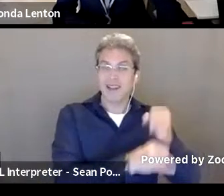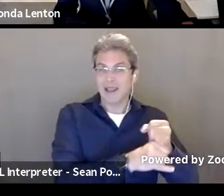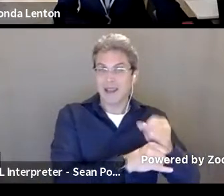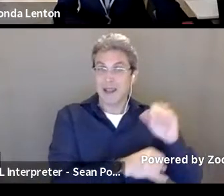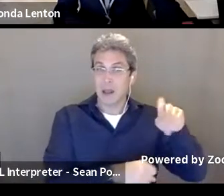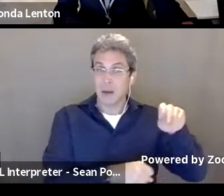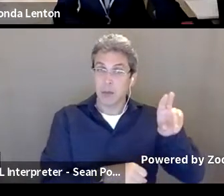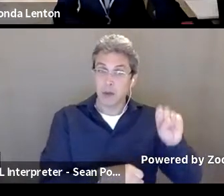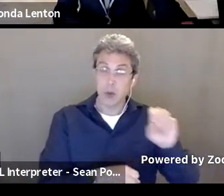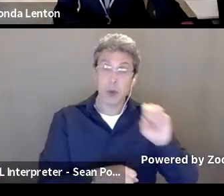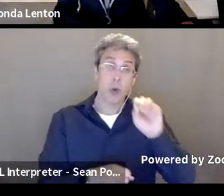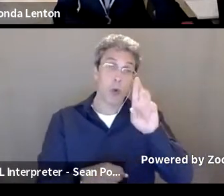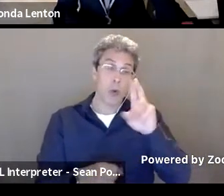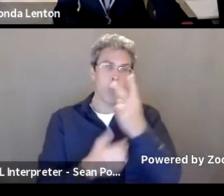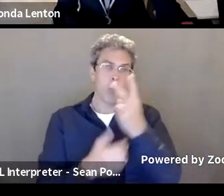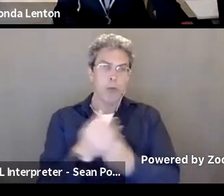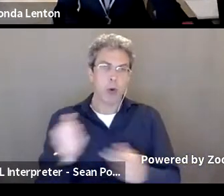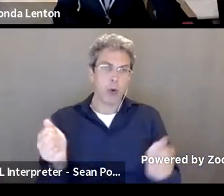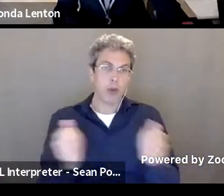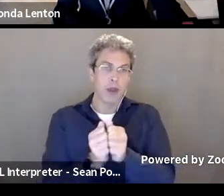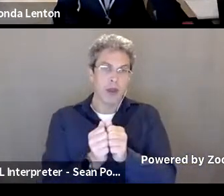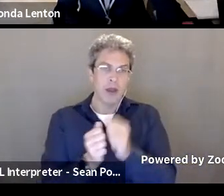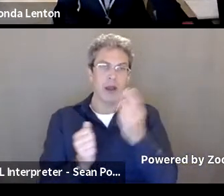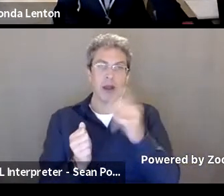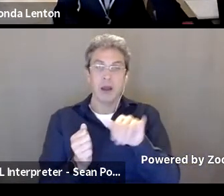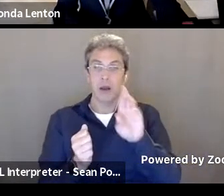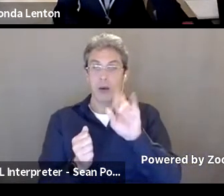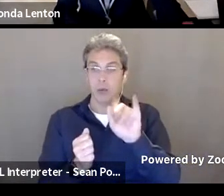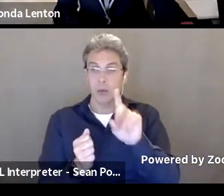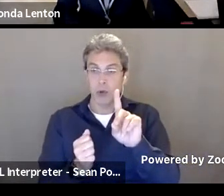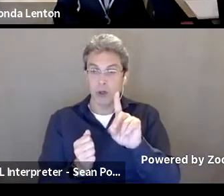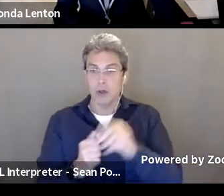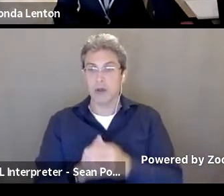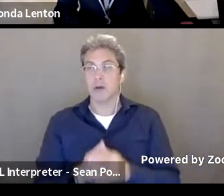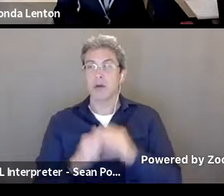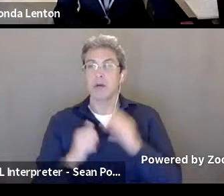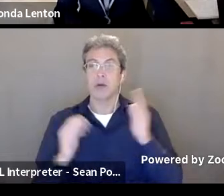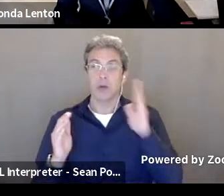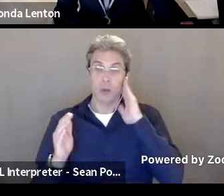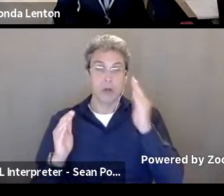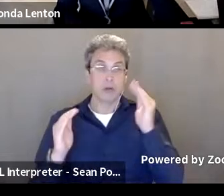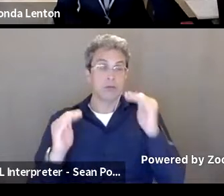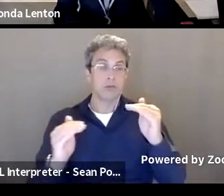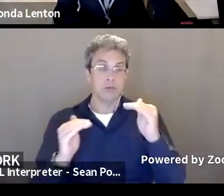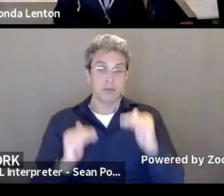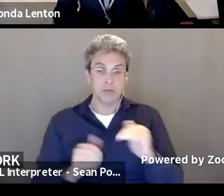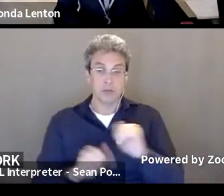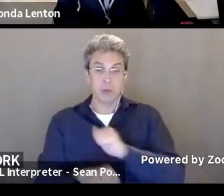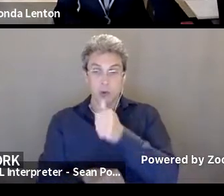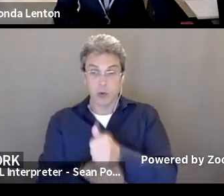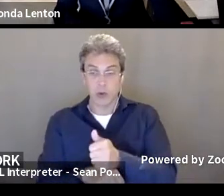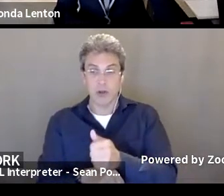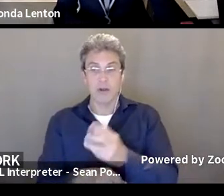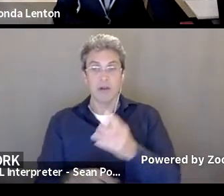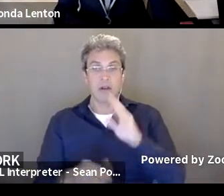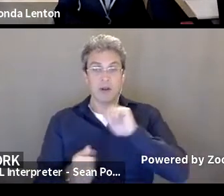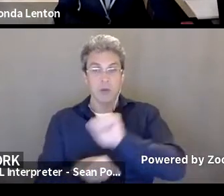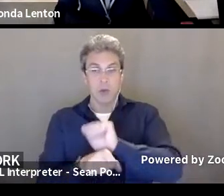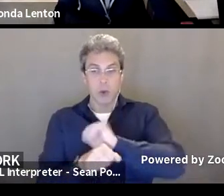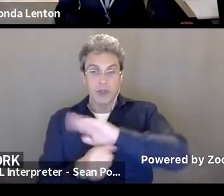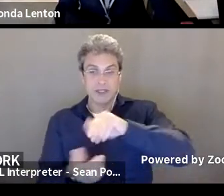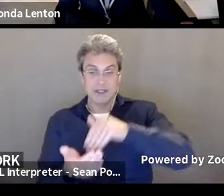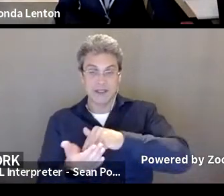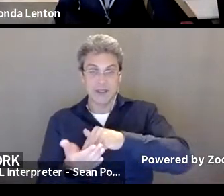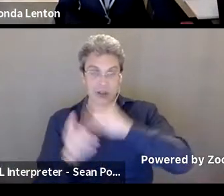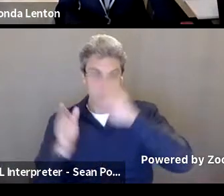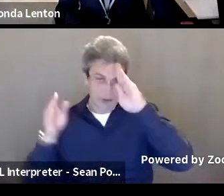employee-centered remote work policy, converting existing office spaces into hoteling stations for